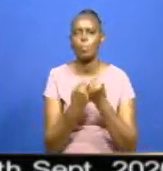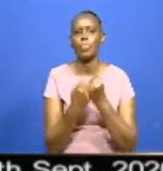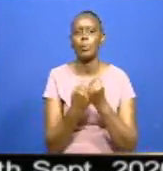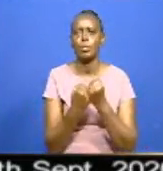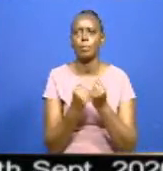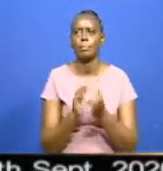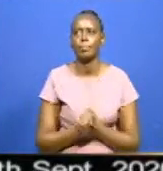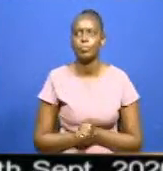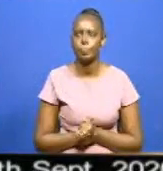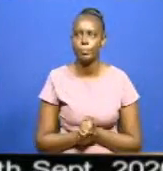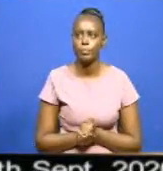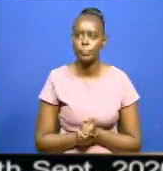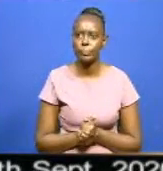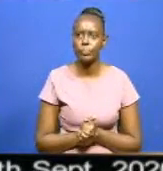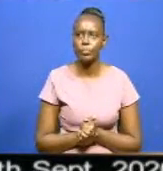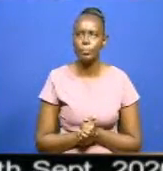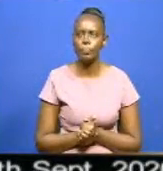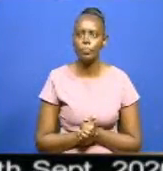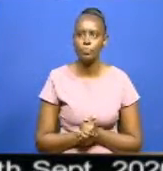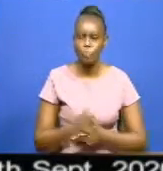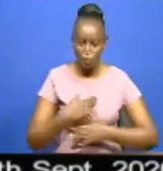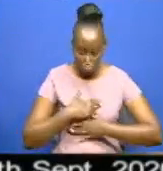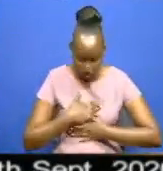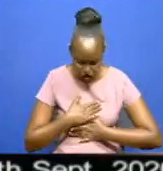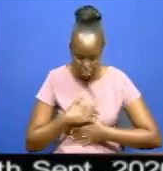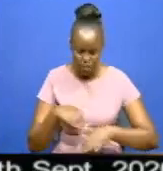motion. Member for Injera.